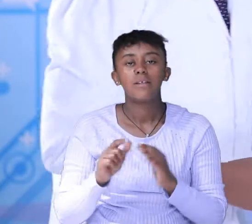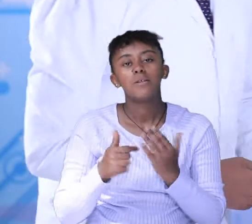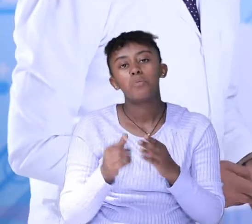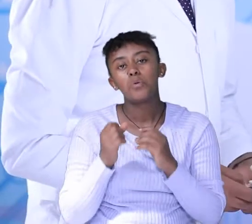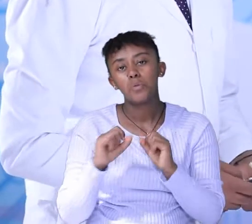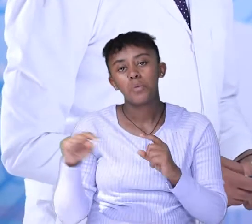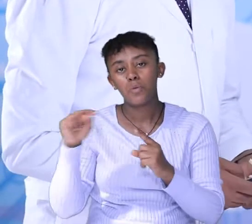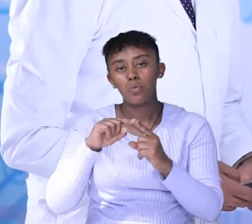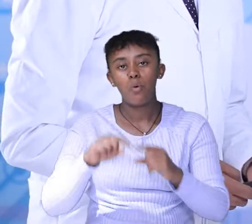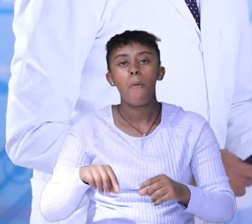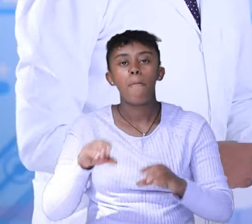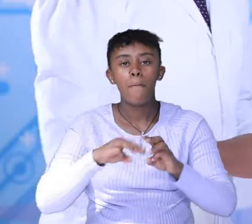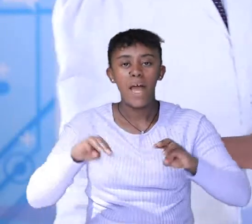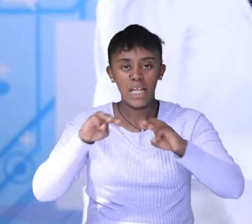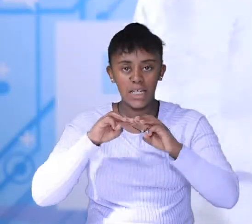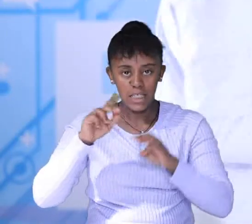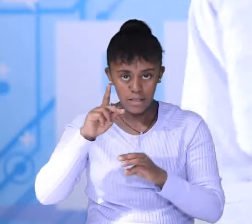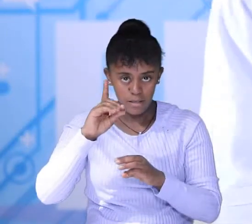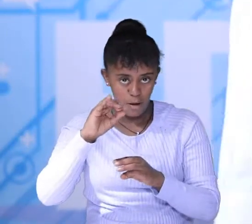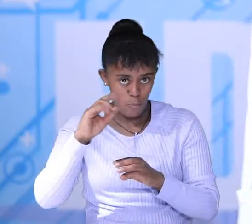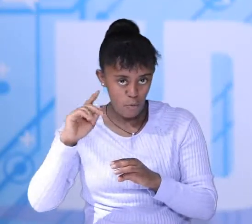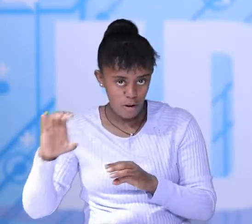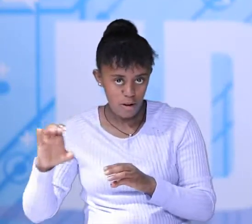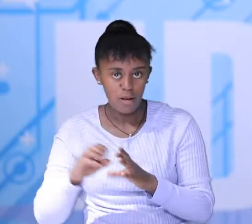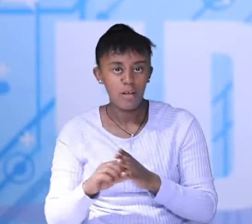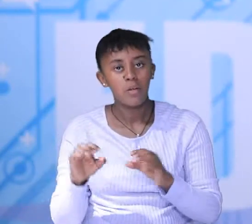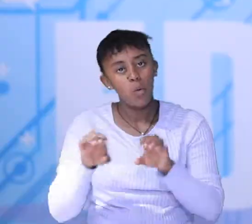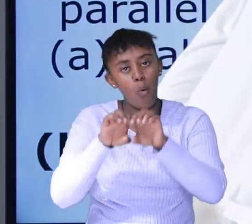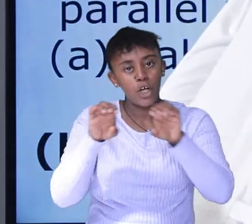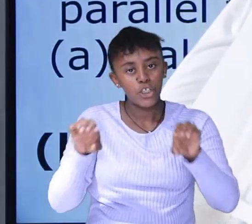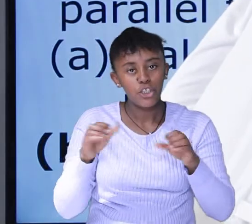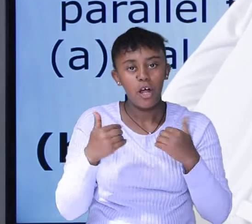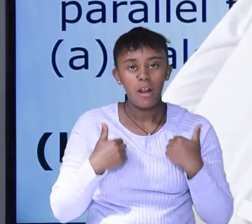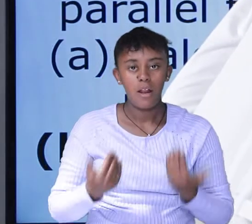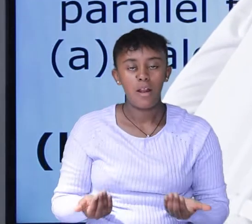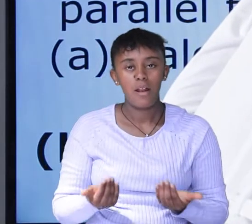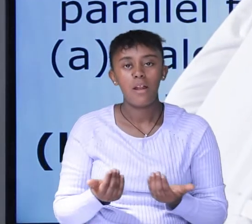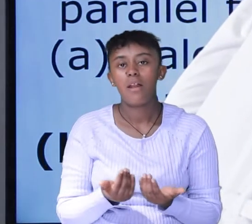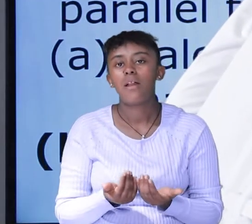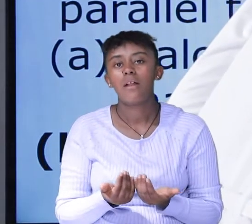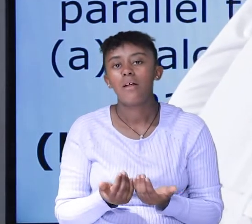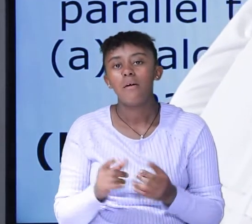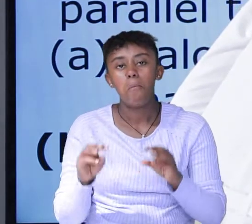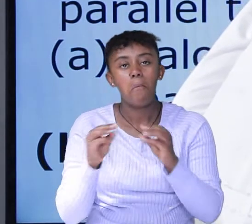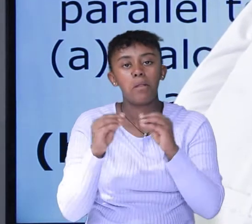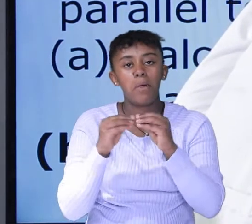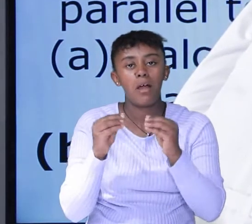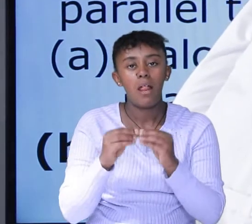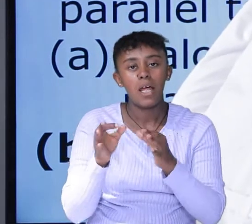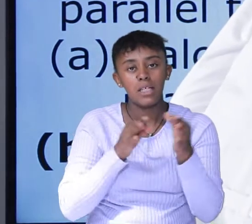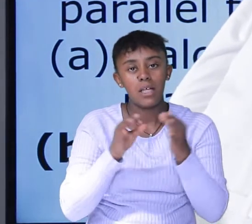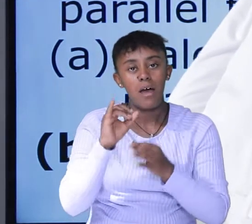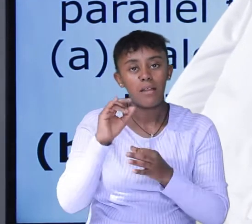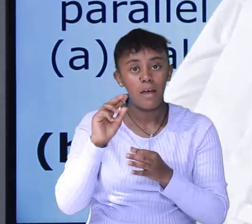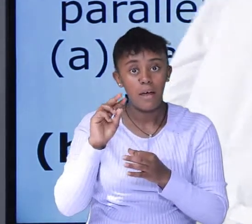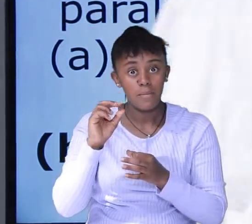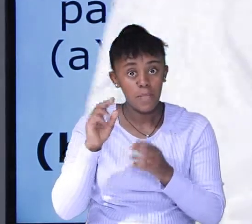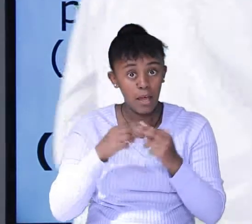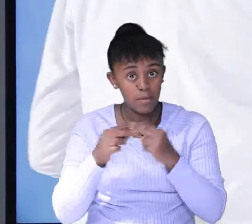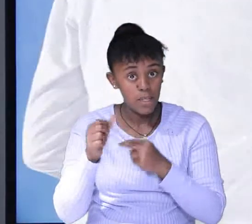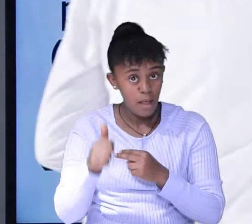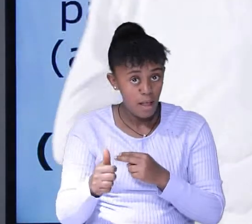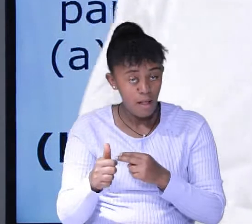on segment 1. There are segments here. Let's say that this is point A. You can call it to be B, C, D, and